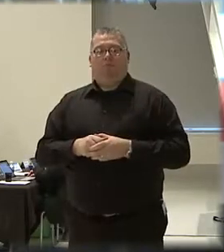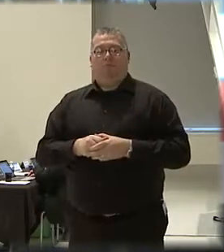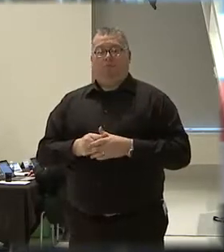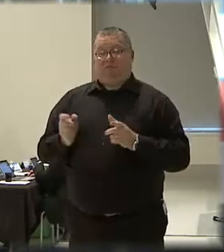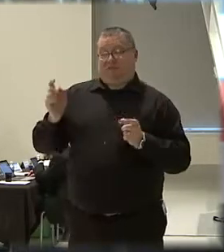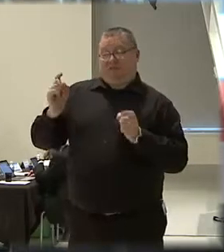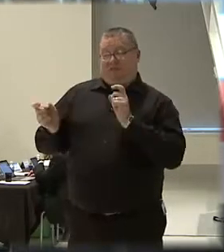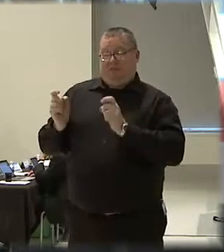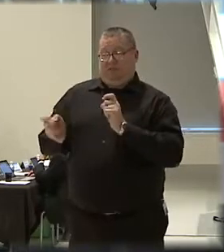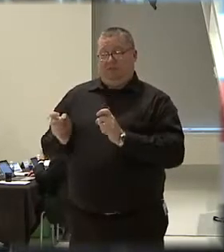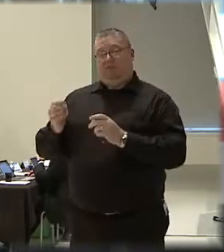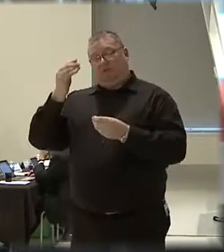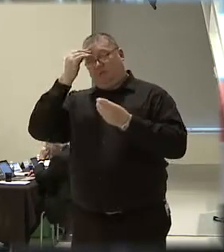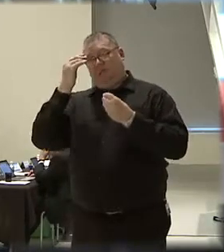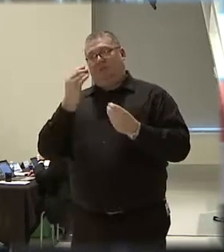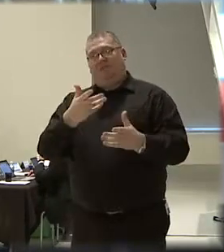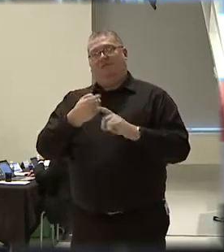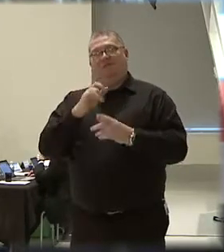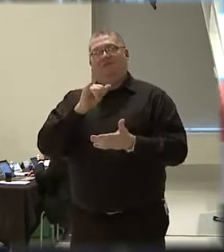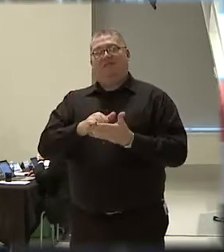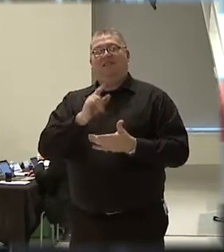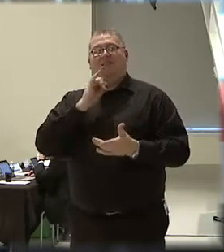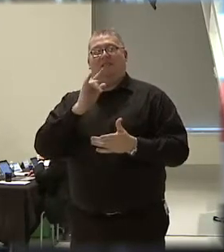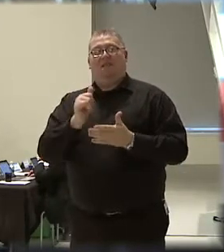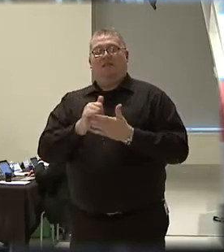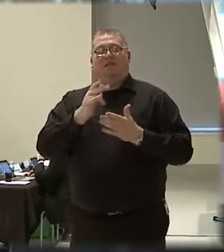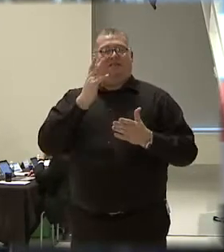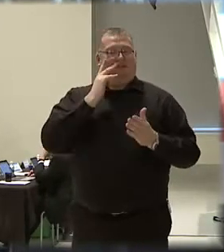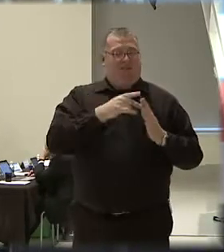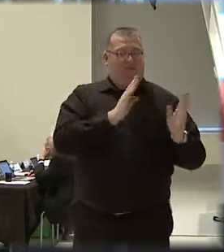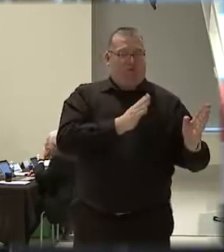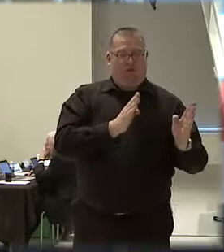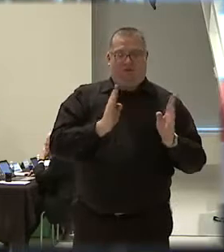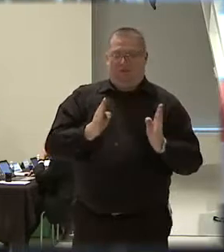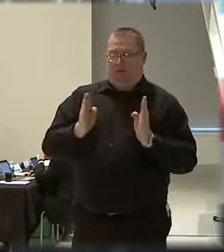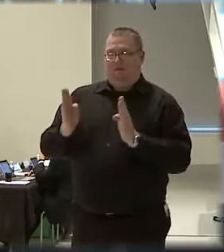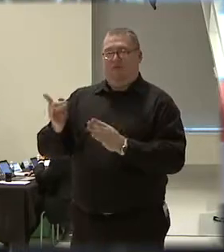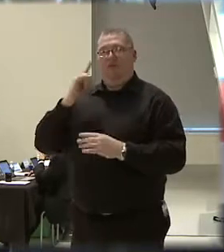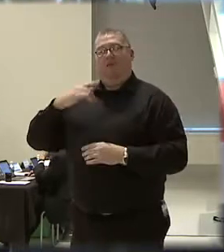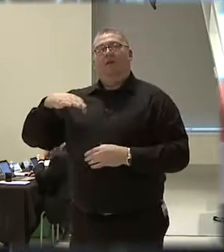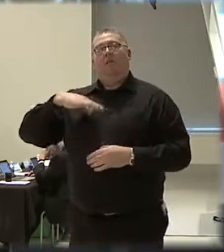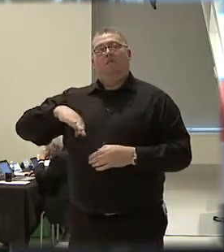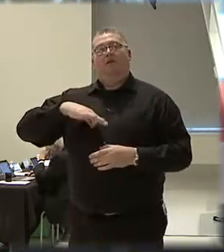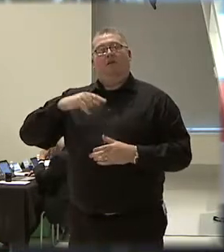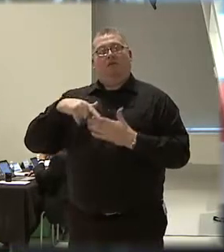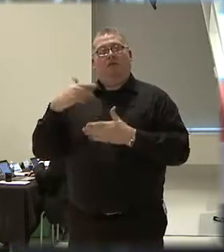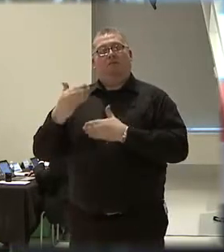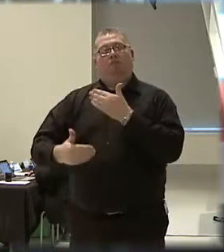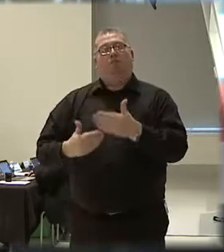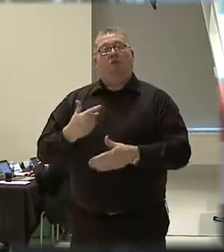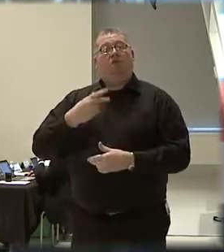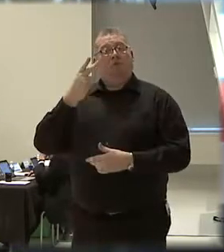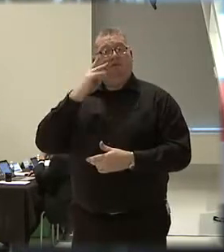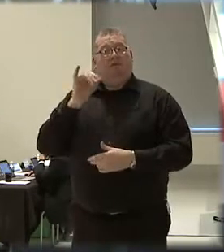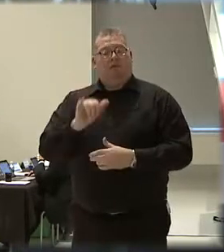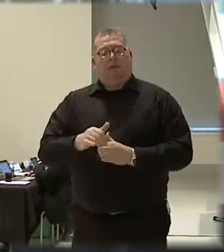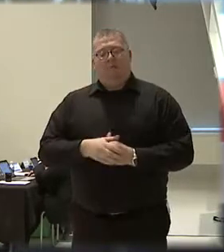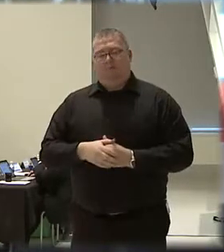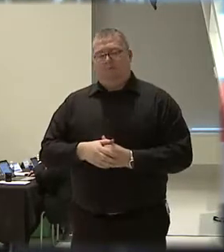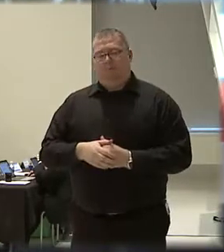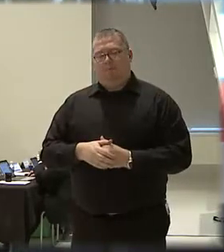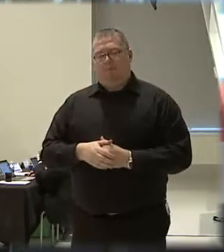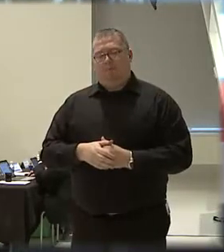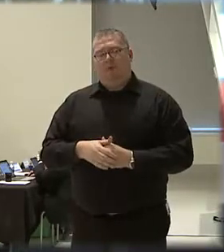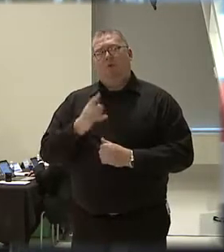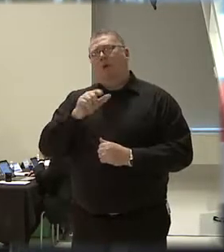information from videos currently performed frame by frame, making it extremely costly and time-consuming to be released. These are just